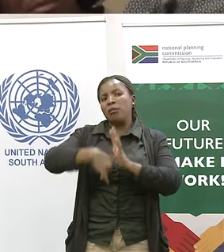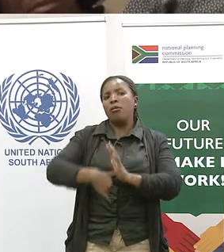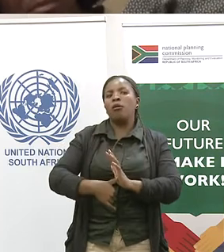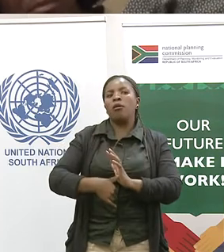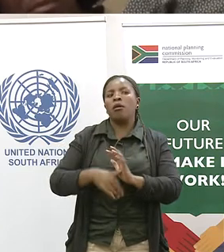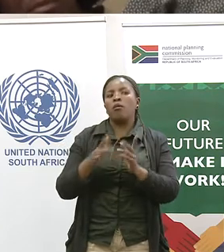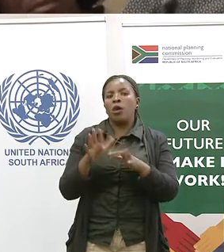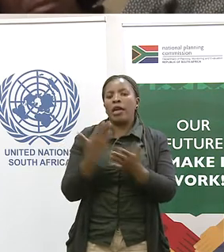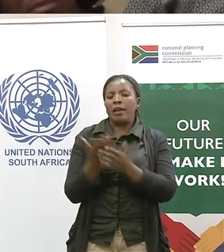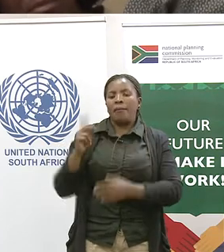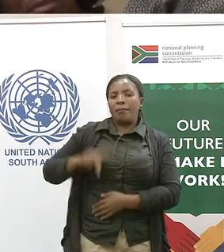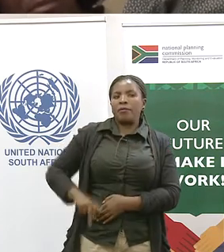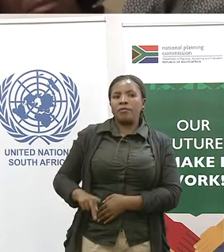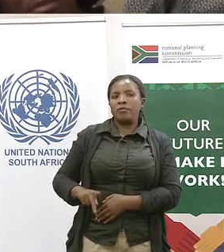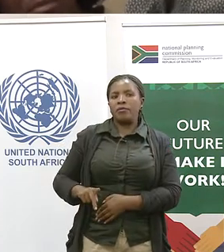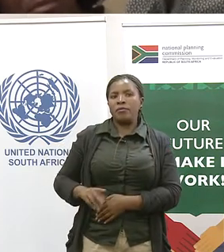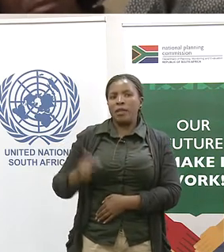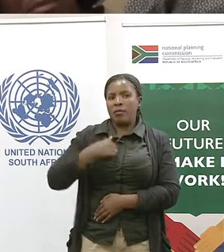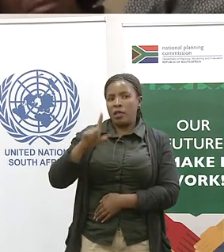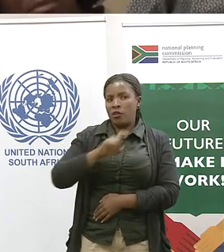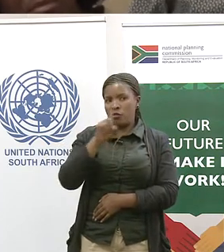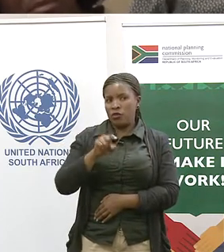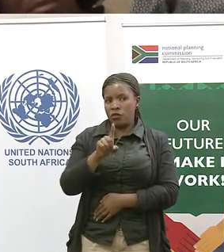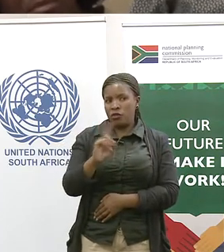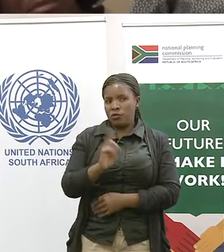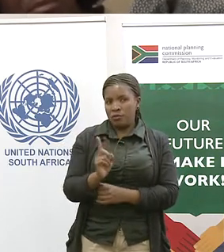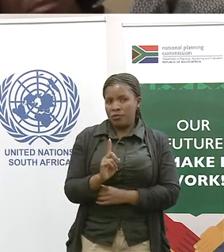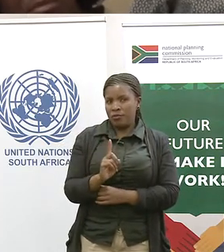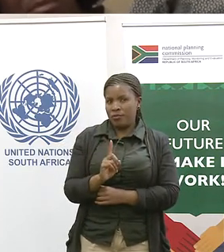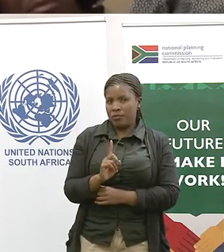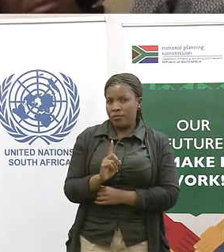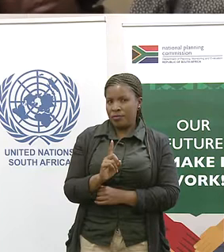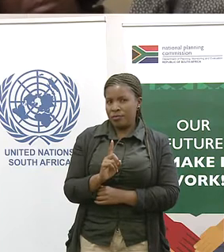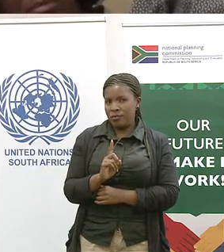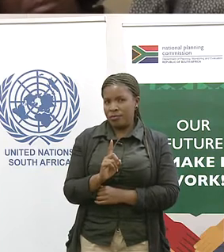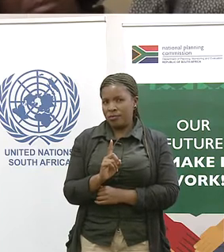all. The question is, how can we